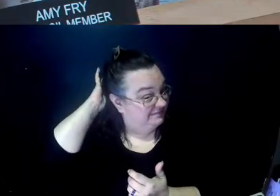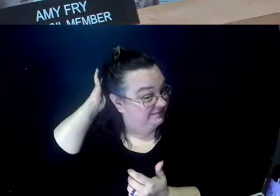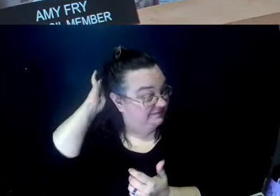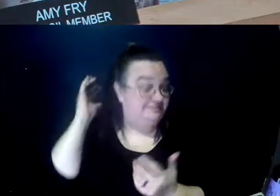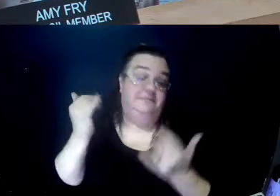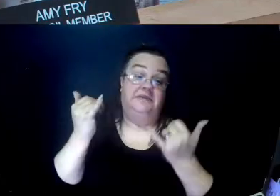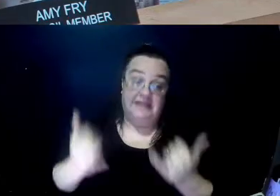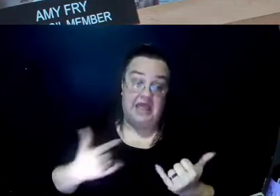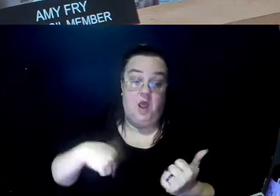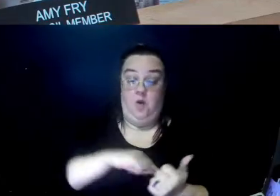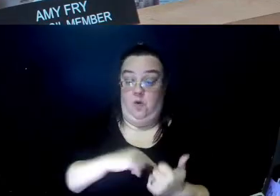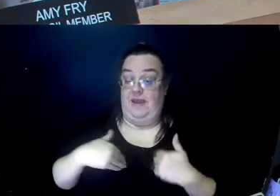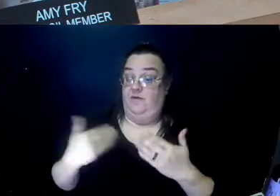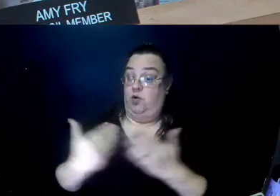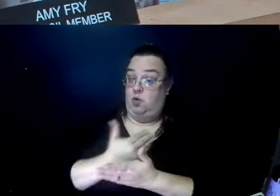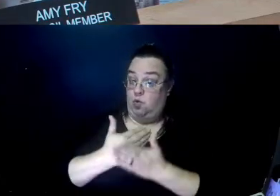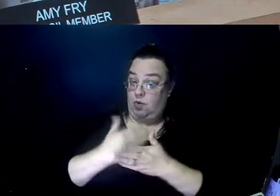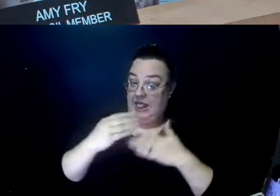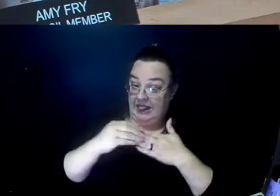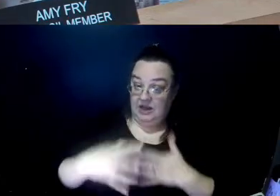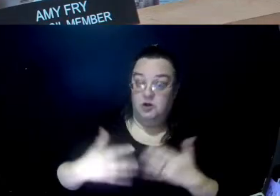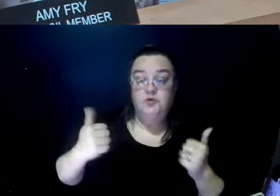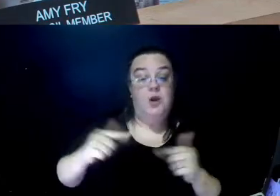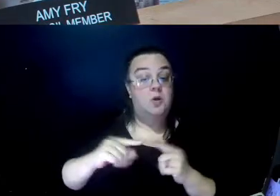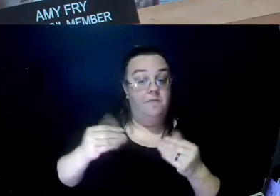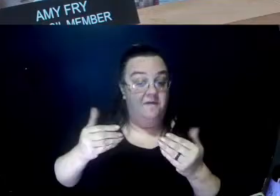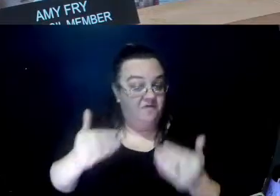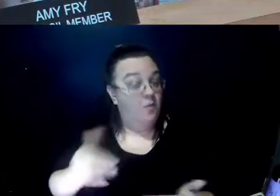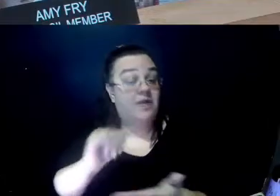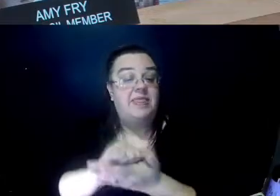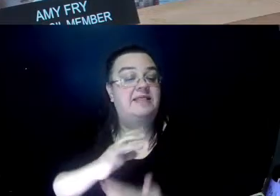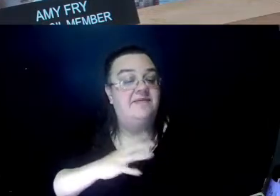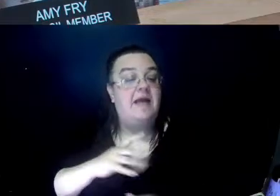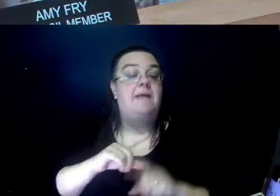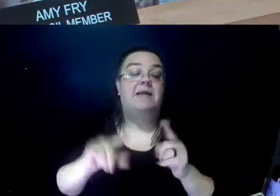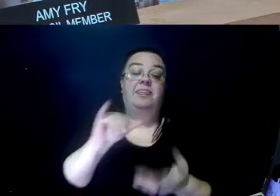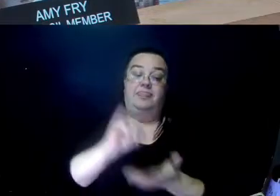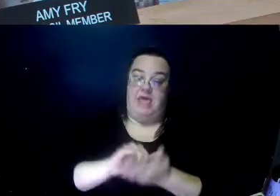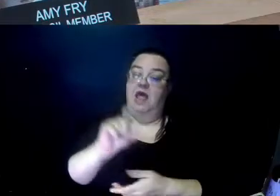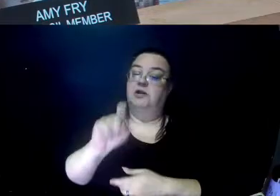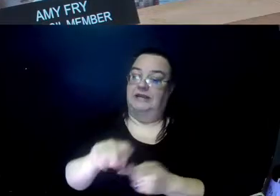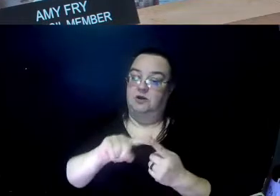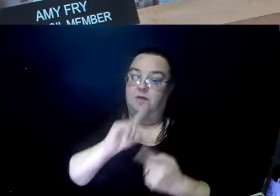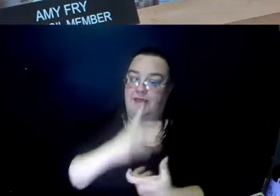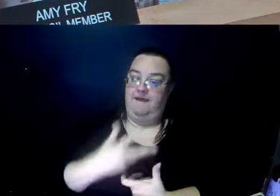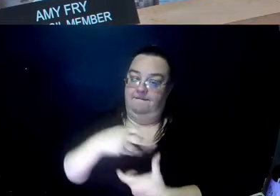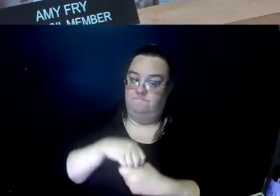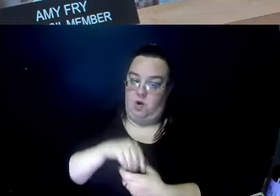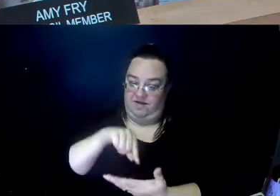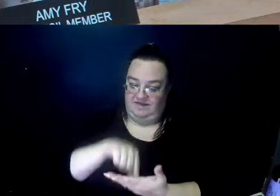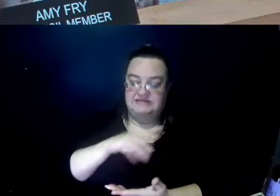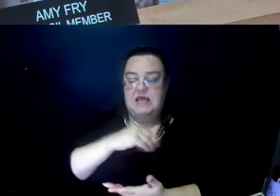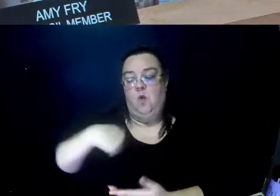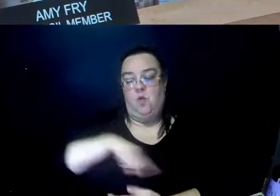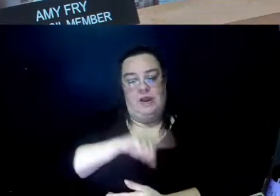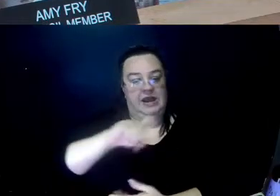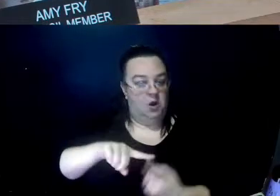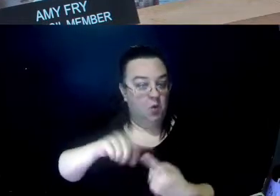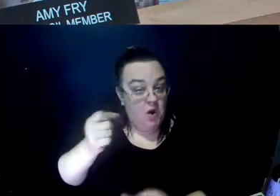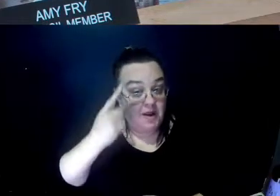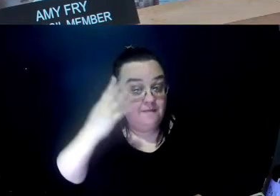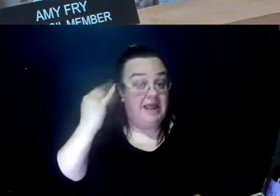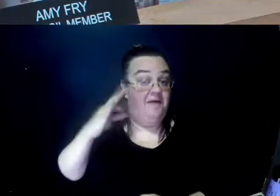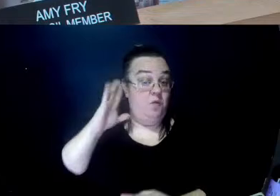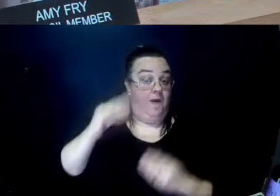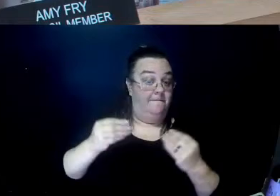Now we have new leadership and we're trying to move forward, that's fine. But that does need to be part of this, and we need to understand, because if we are going to move